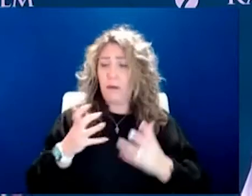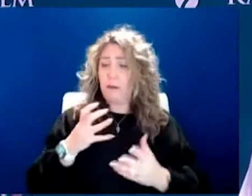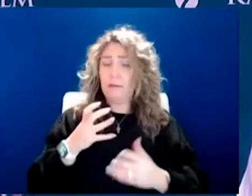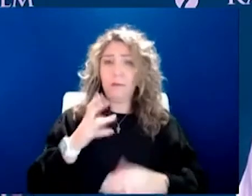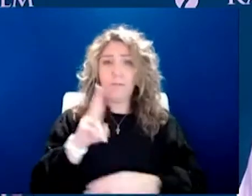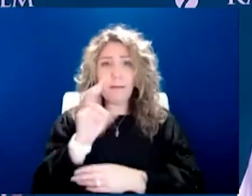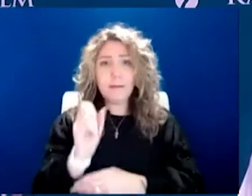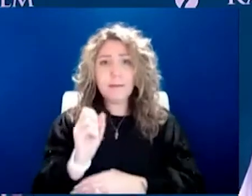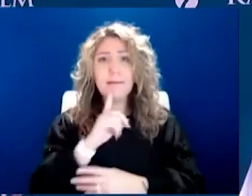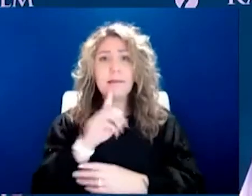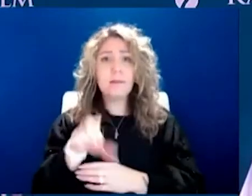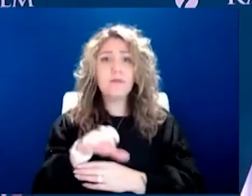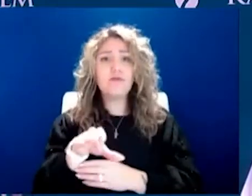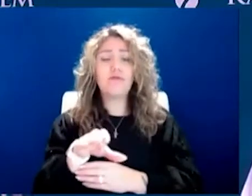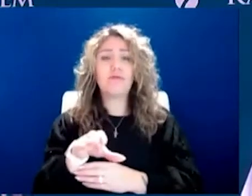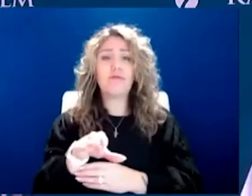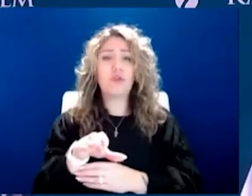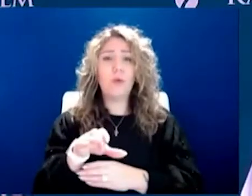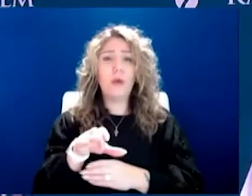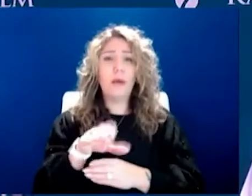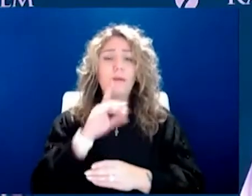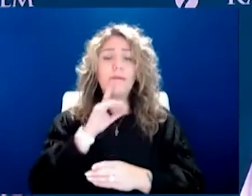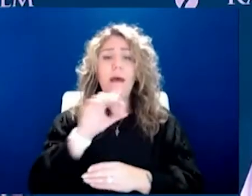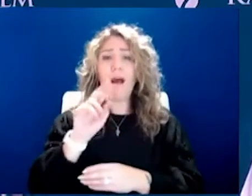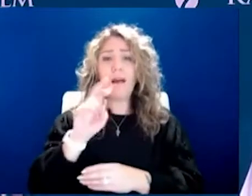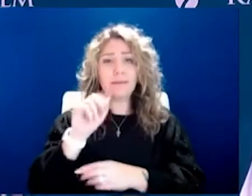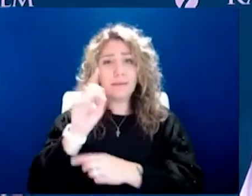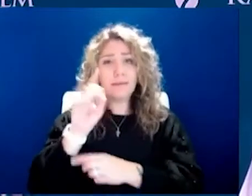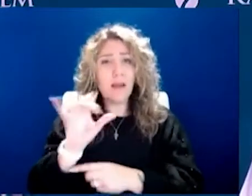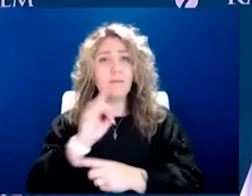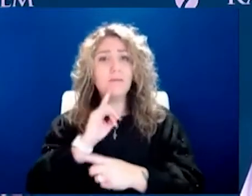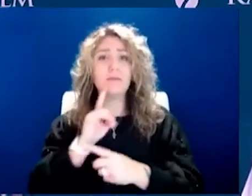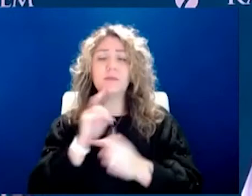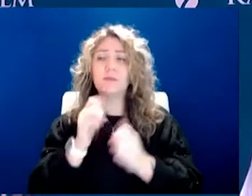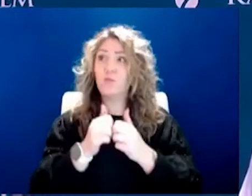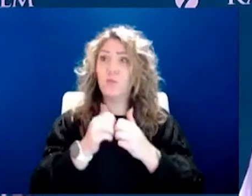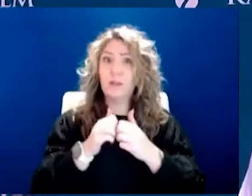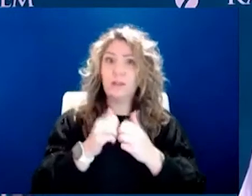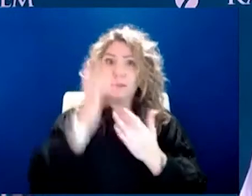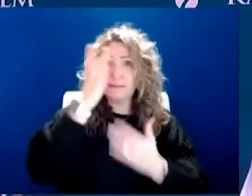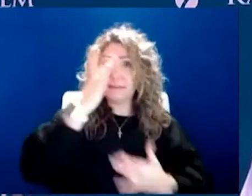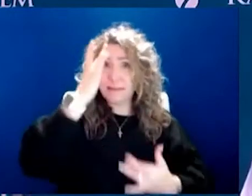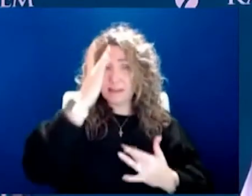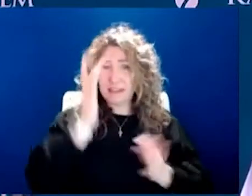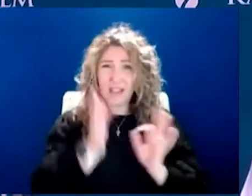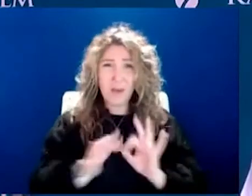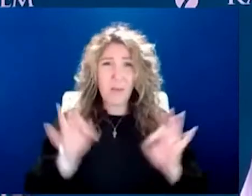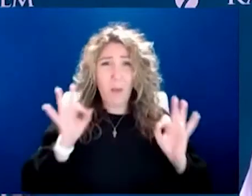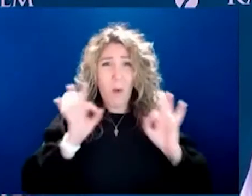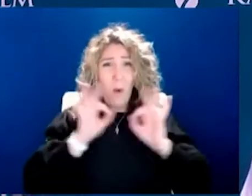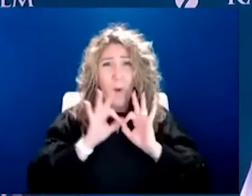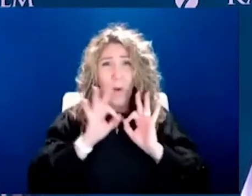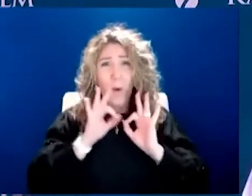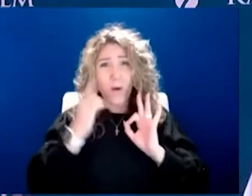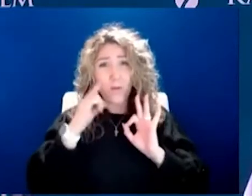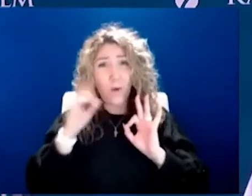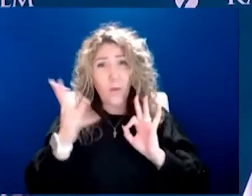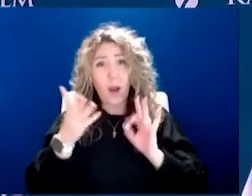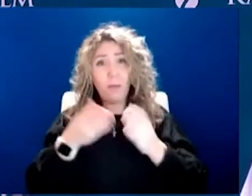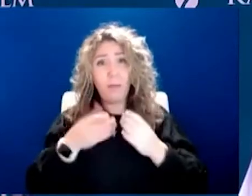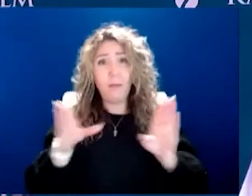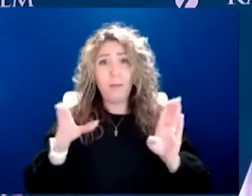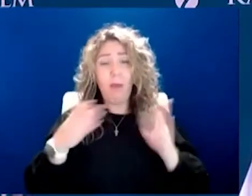And the role of autopsy in emerging diseases is critical in public health. And that's how we find out, what kind